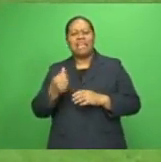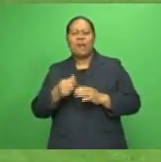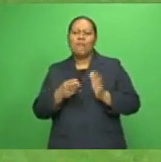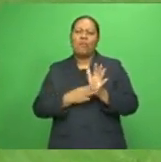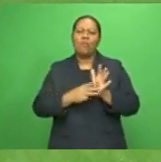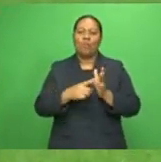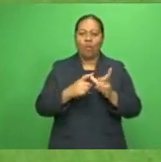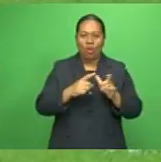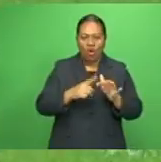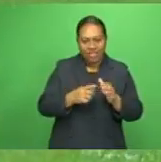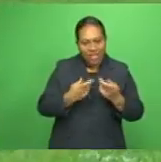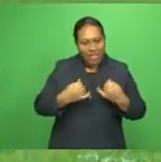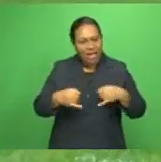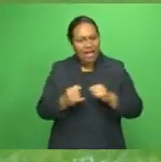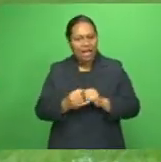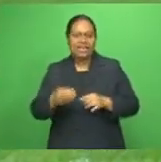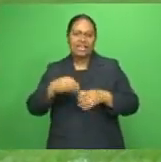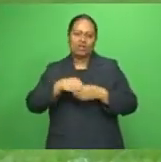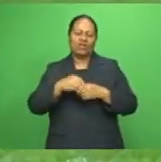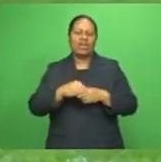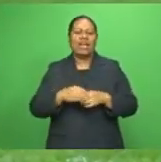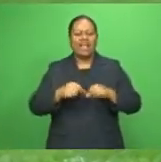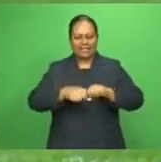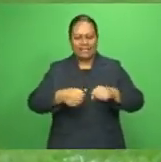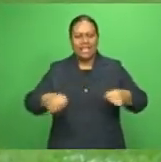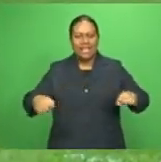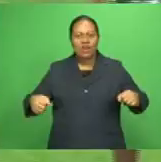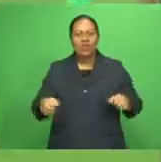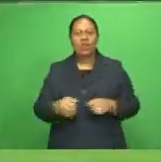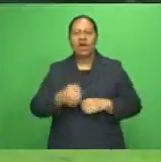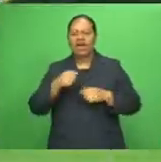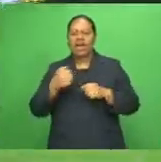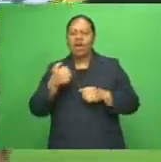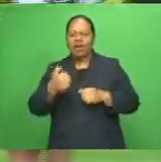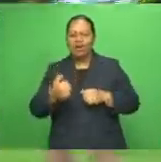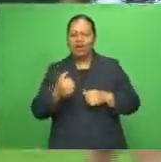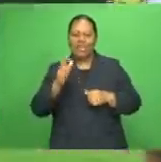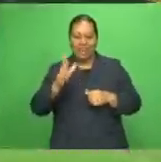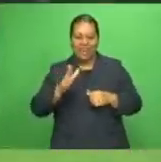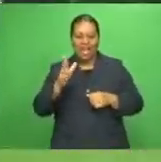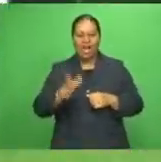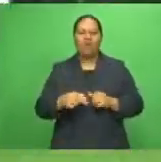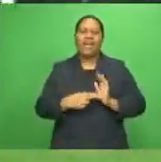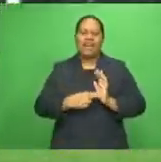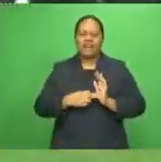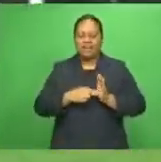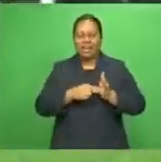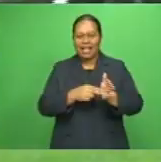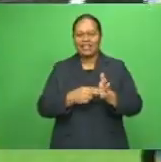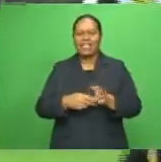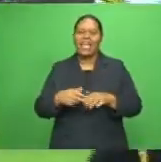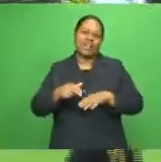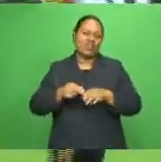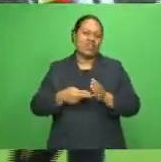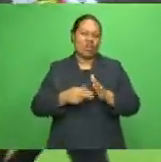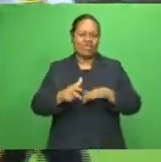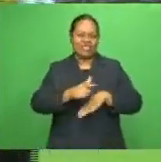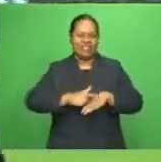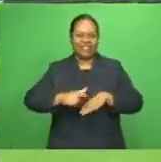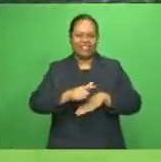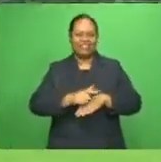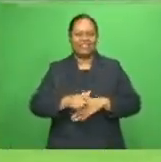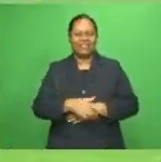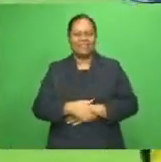Harold, Island Sinas, Serua Diamonds, Onoilau Sixers, Nandi Jet Setters and Northland.